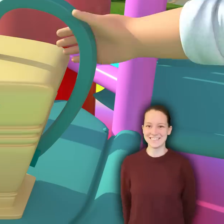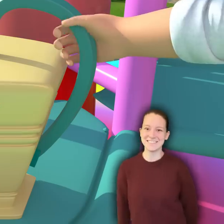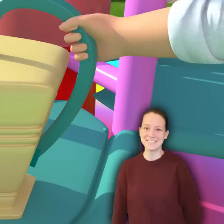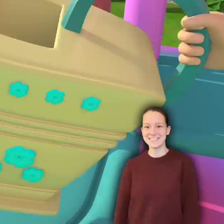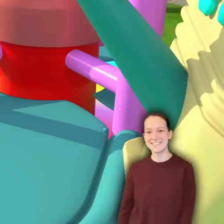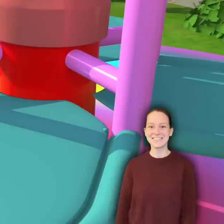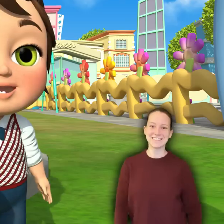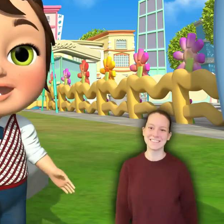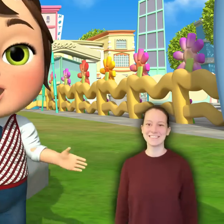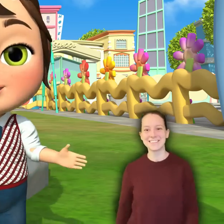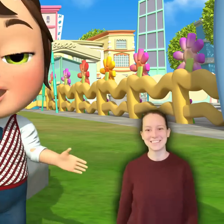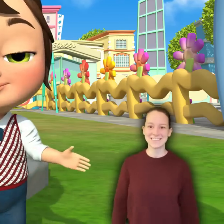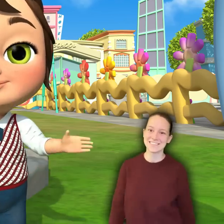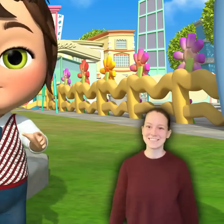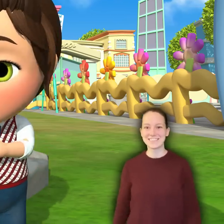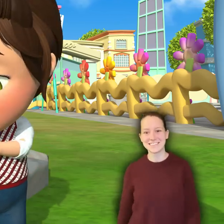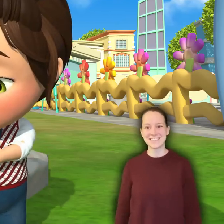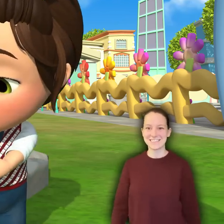thank you